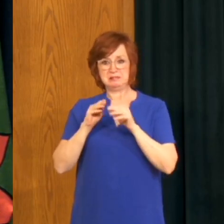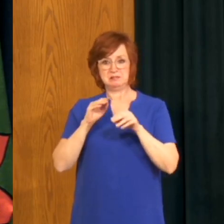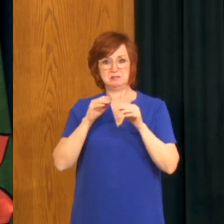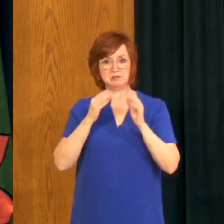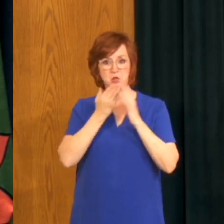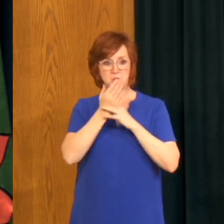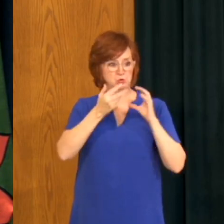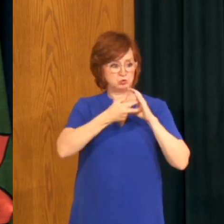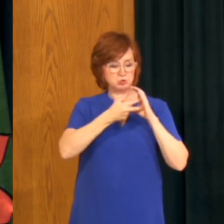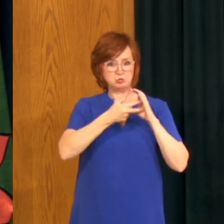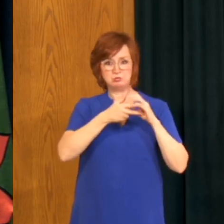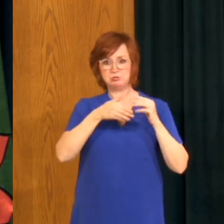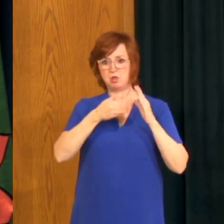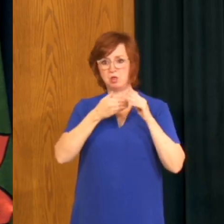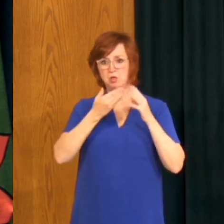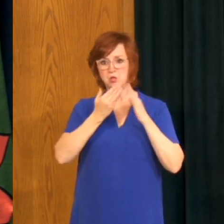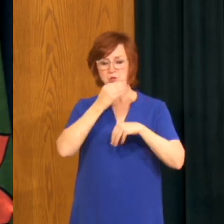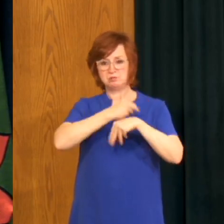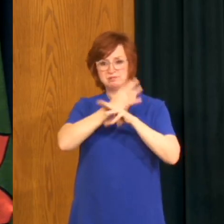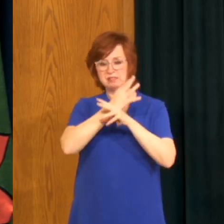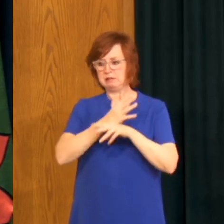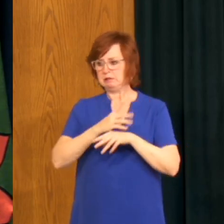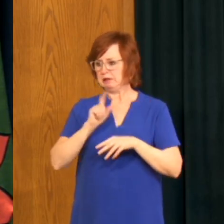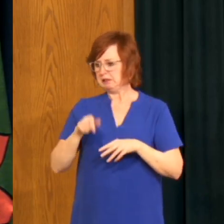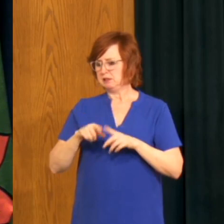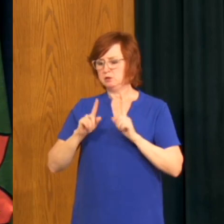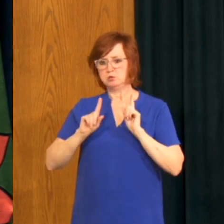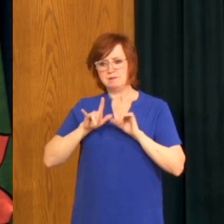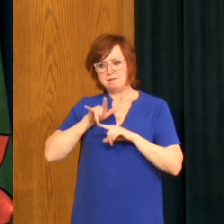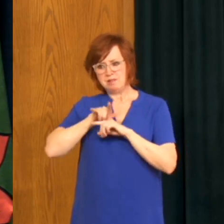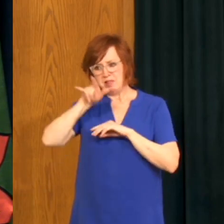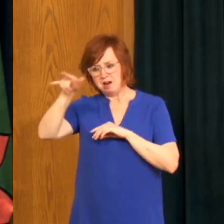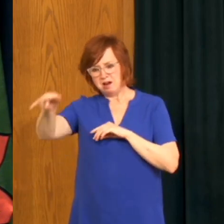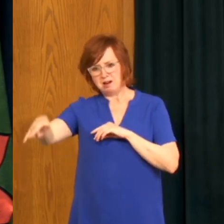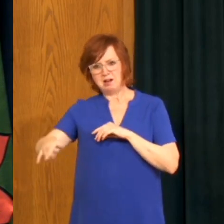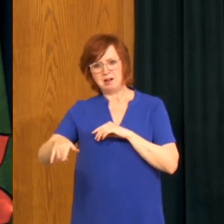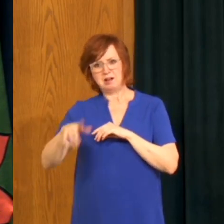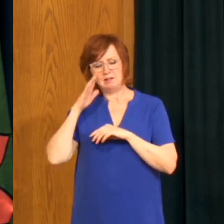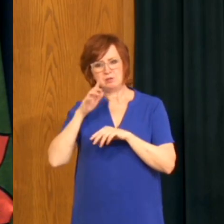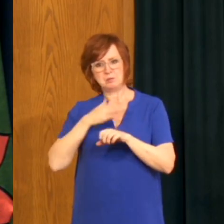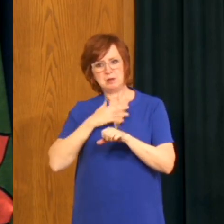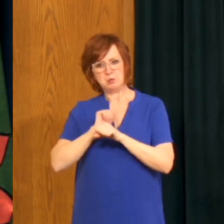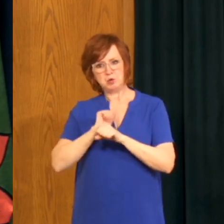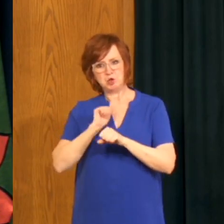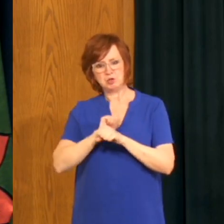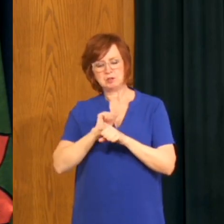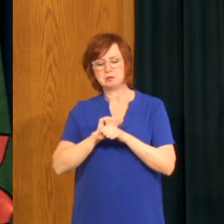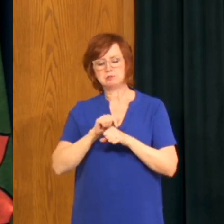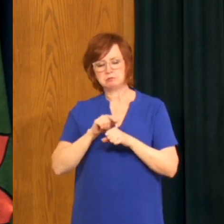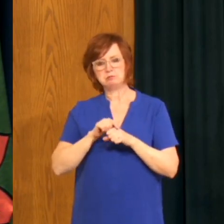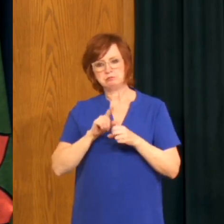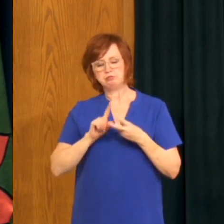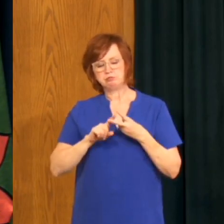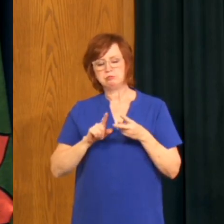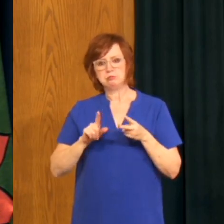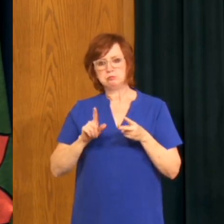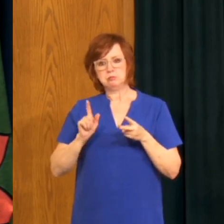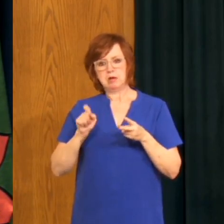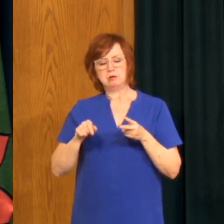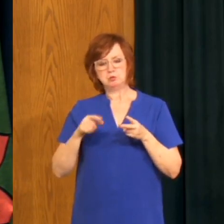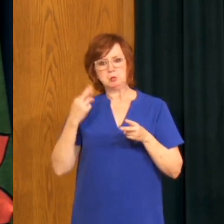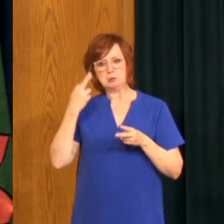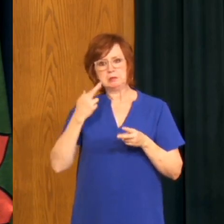and months. And so there is going to be some mixing, and with that comes some risk of some cases that will come